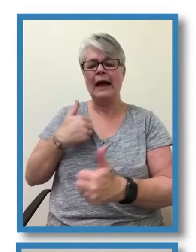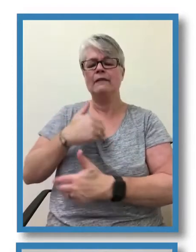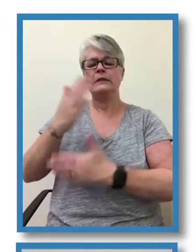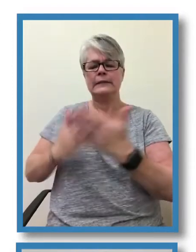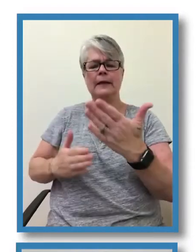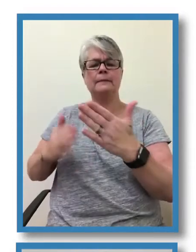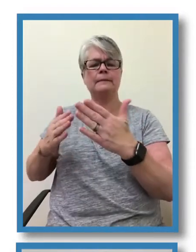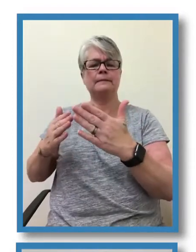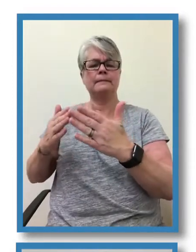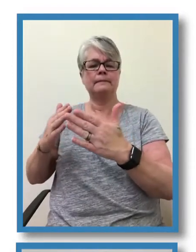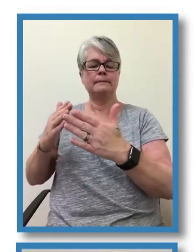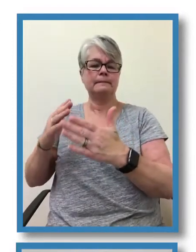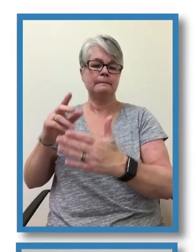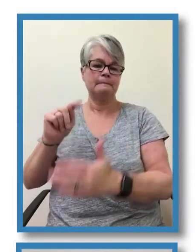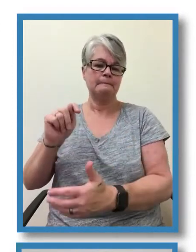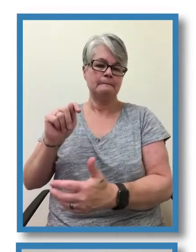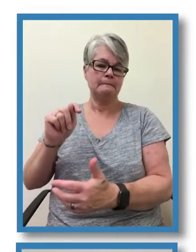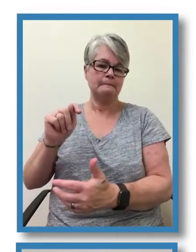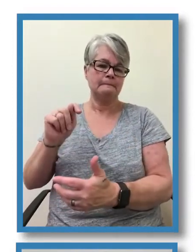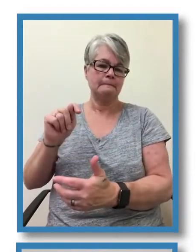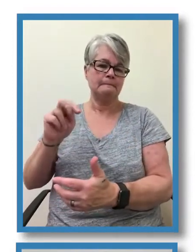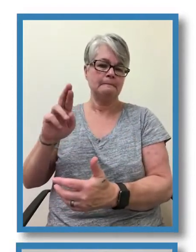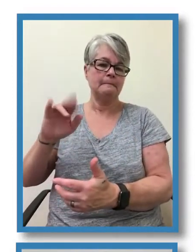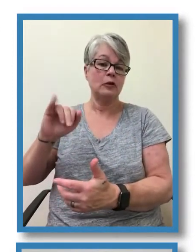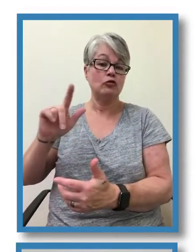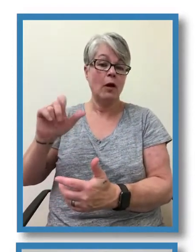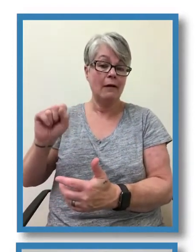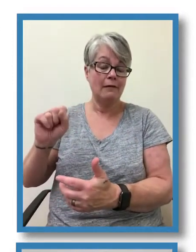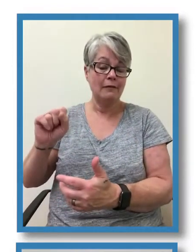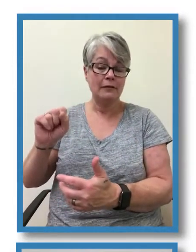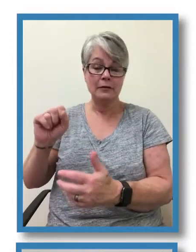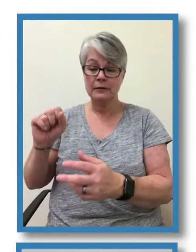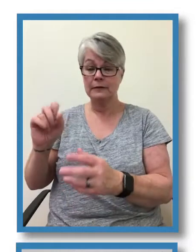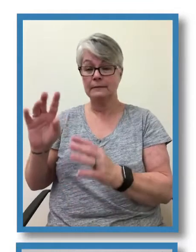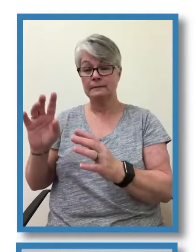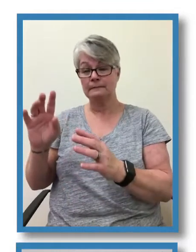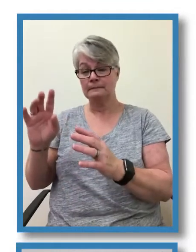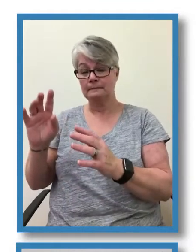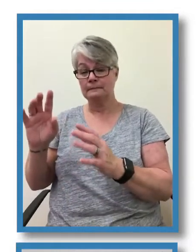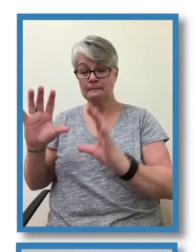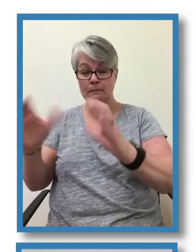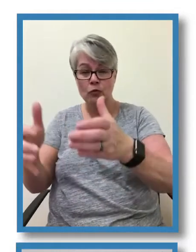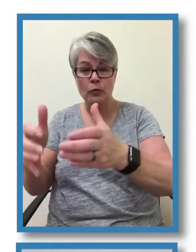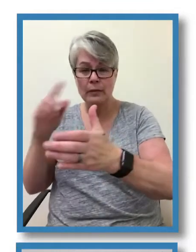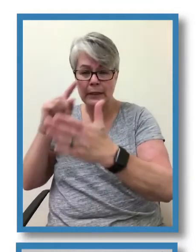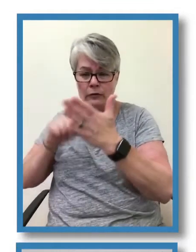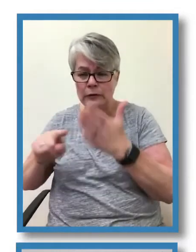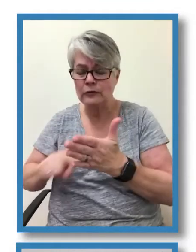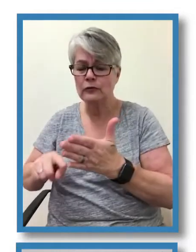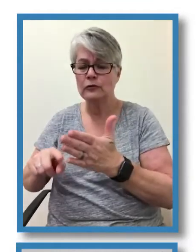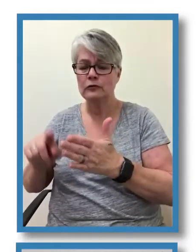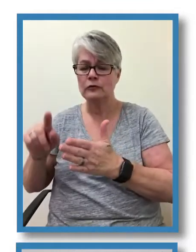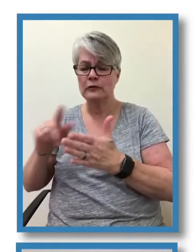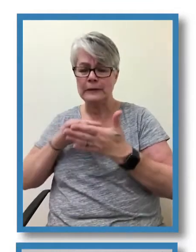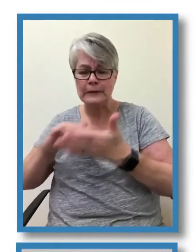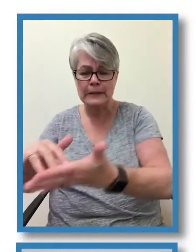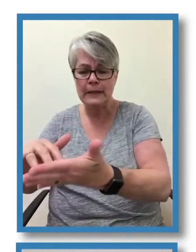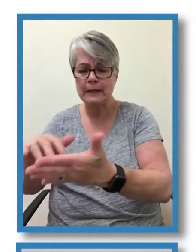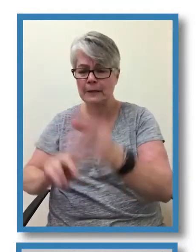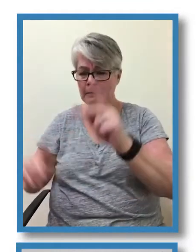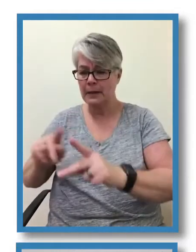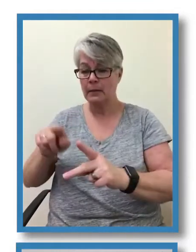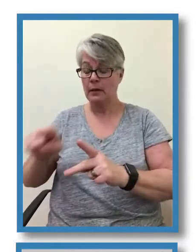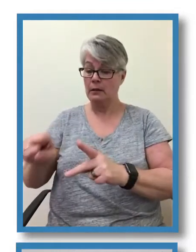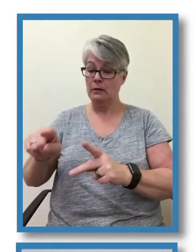aerobic exercises, either low or high frequency, are beneficial to people. So exercising is an important